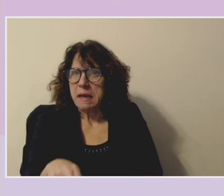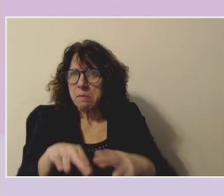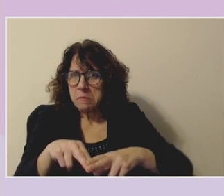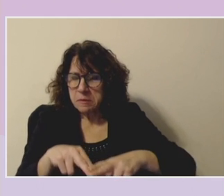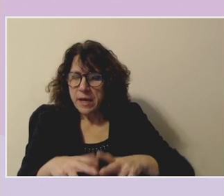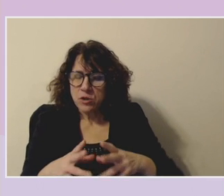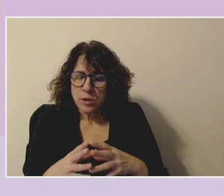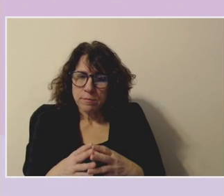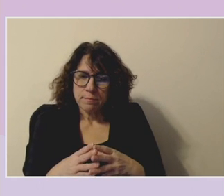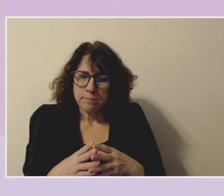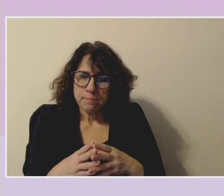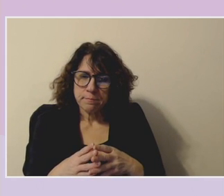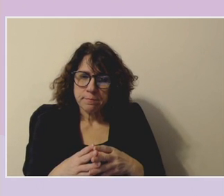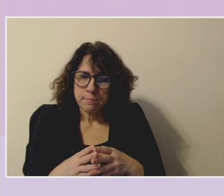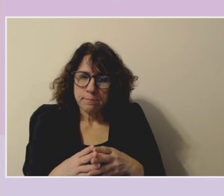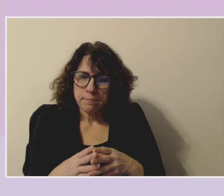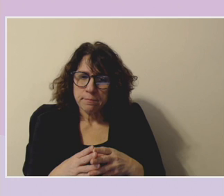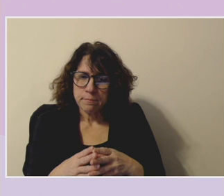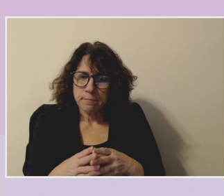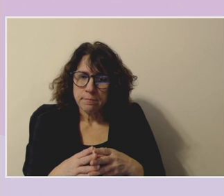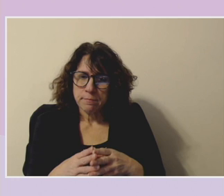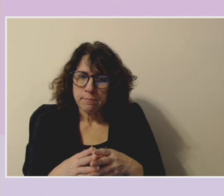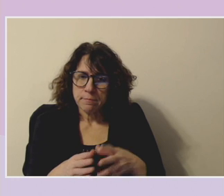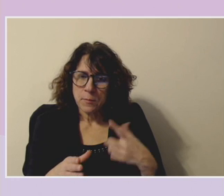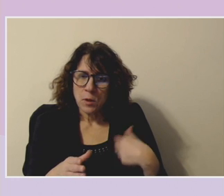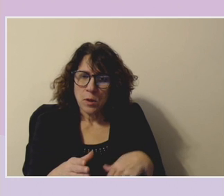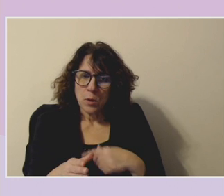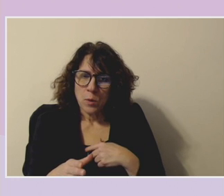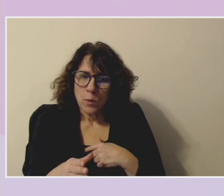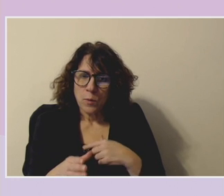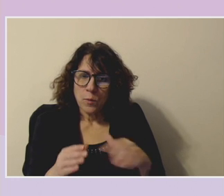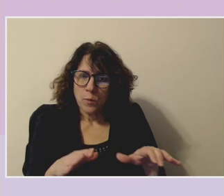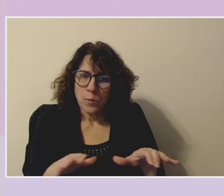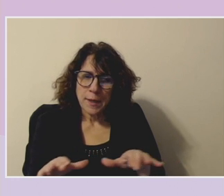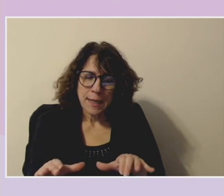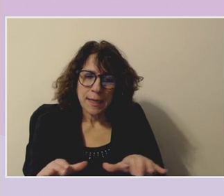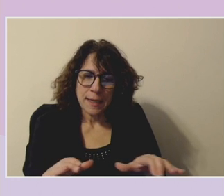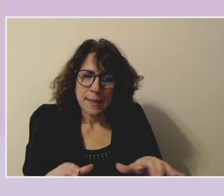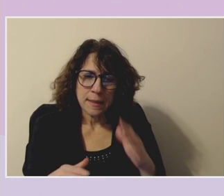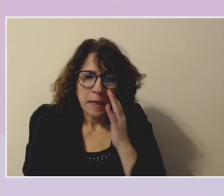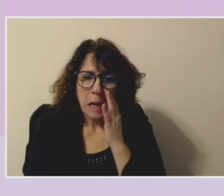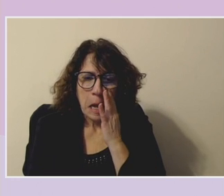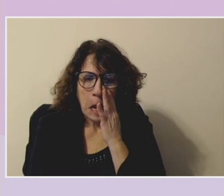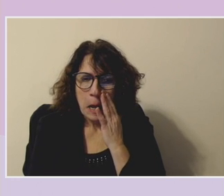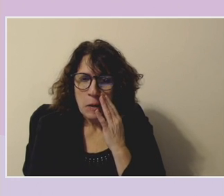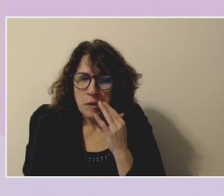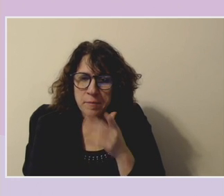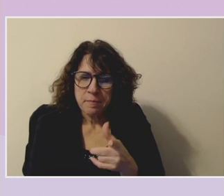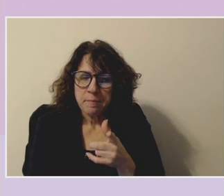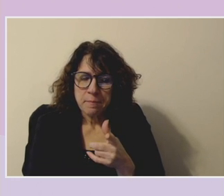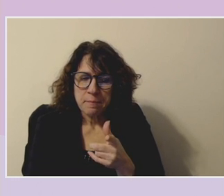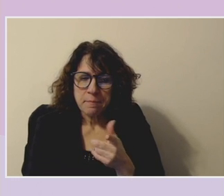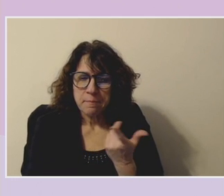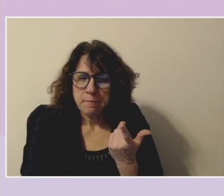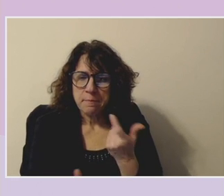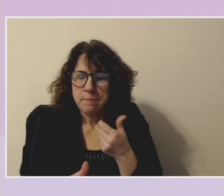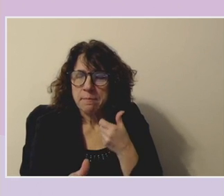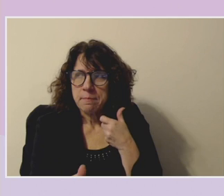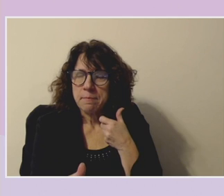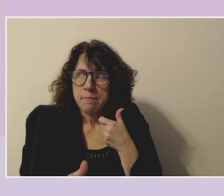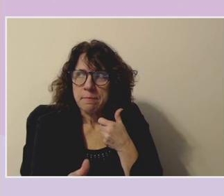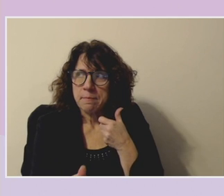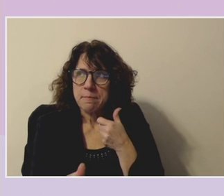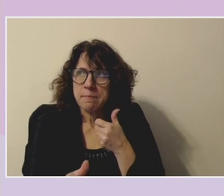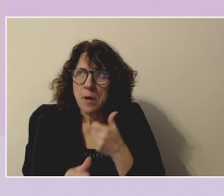and we know we were able to do so with the states are working with, fighting that's really essential in that